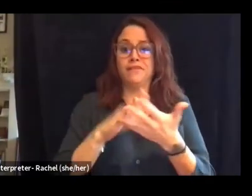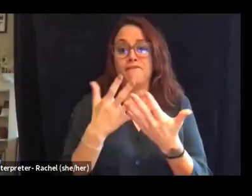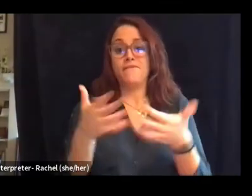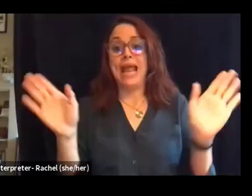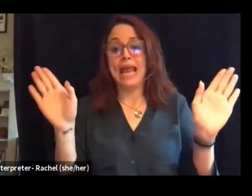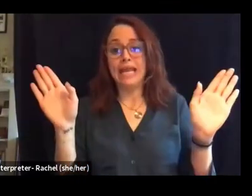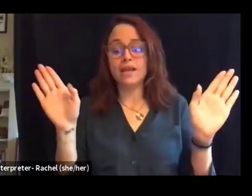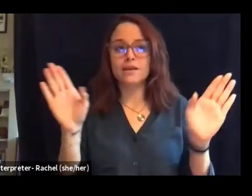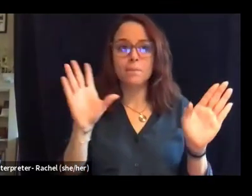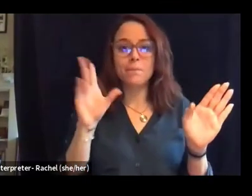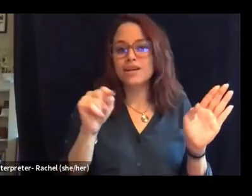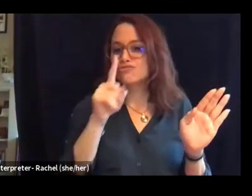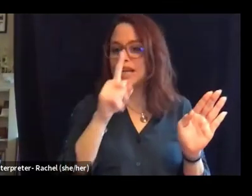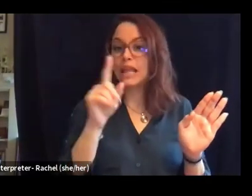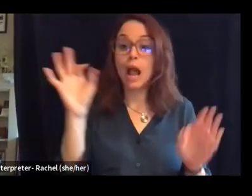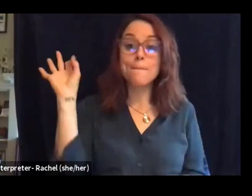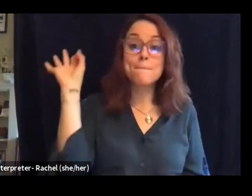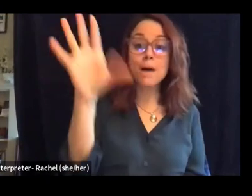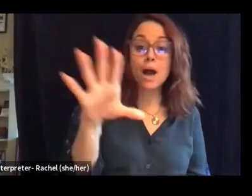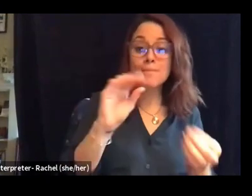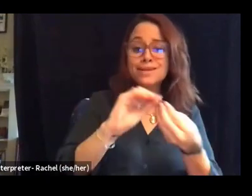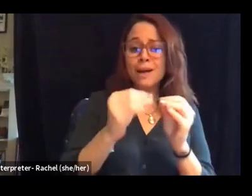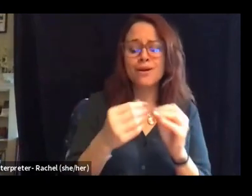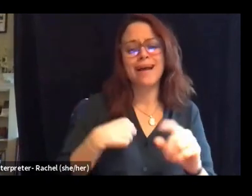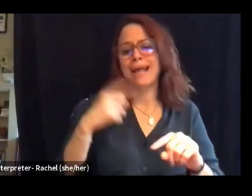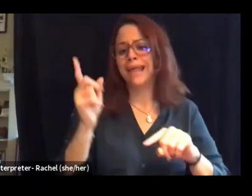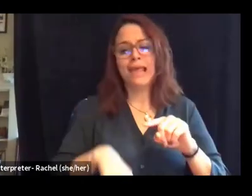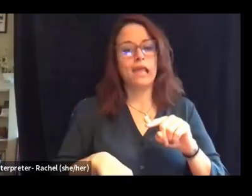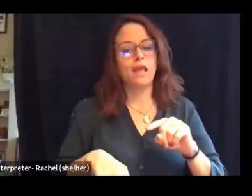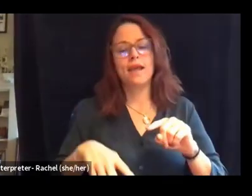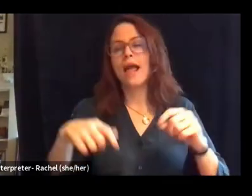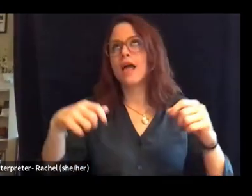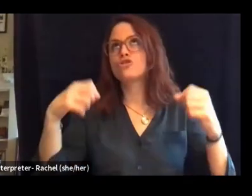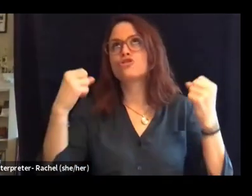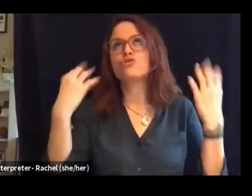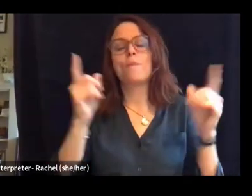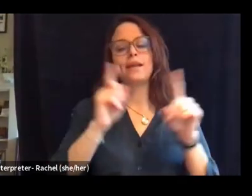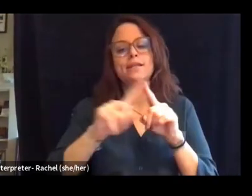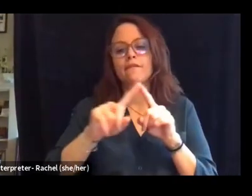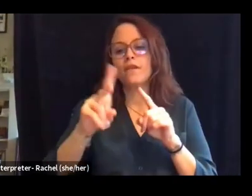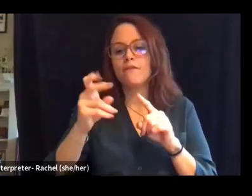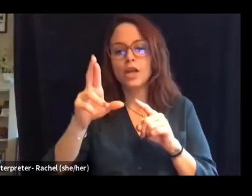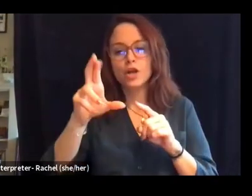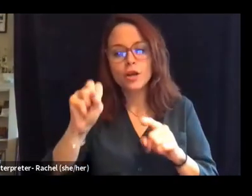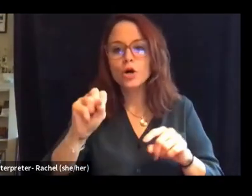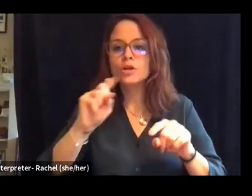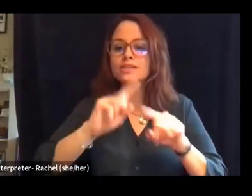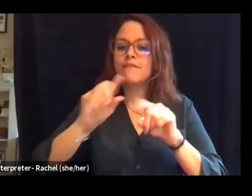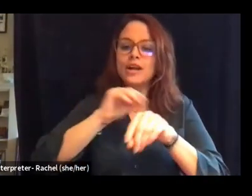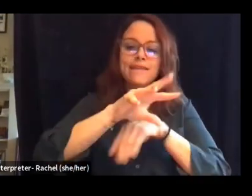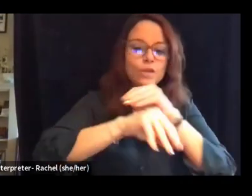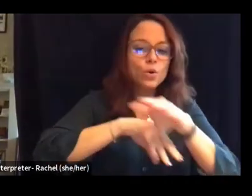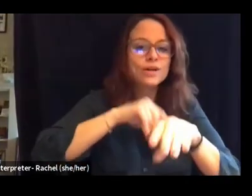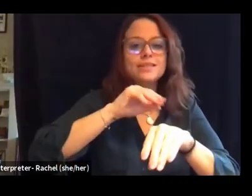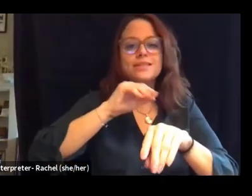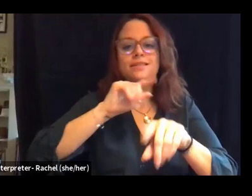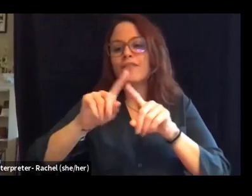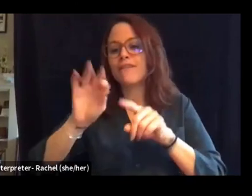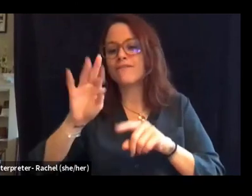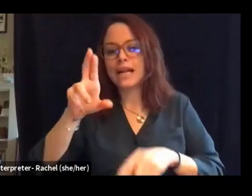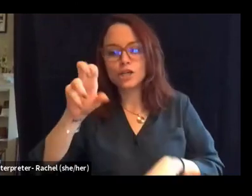it's just not a number that I can throw off the top of my head because there's so many variables in the conversation.